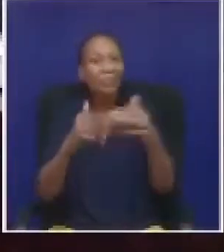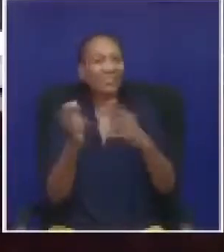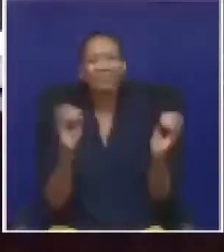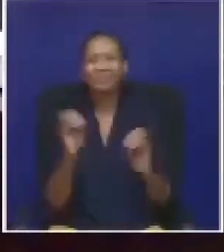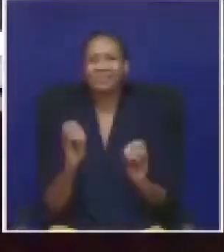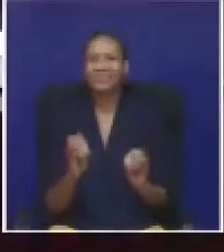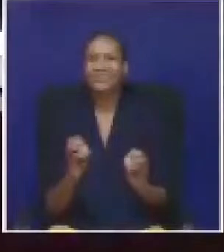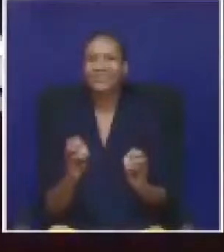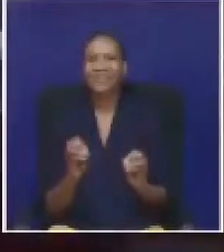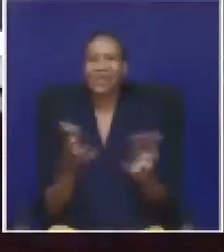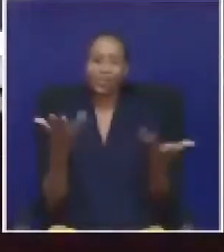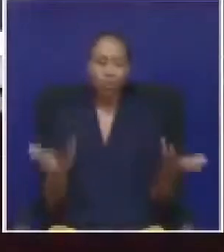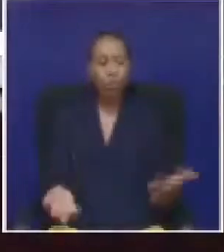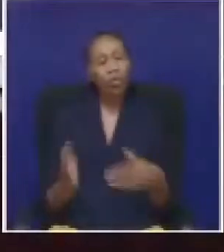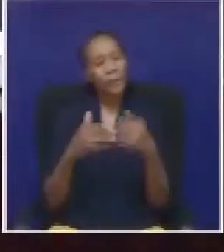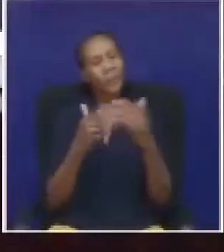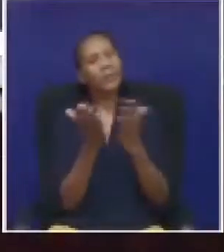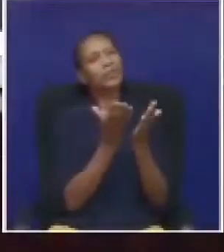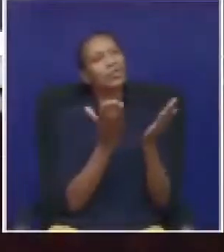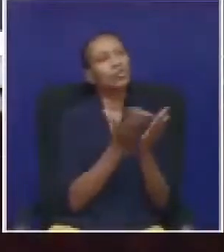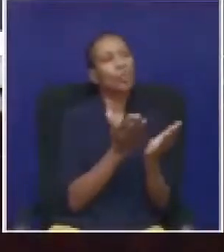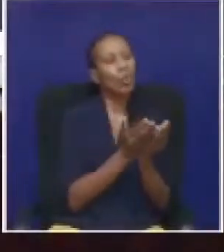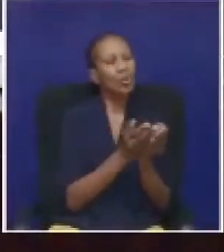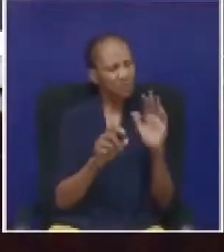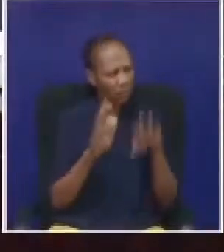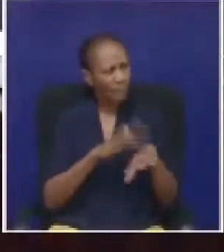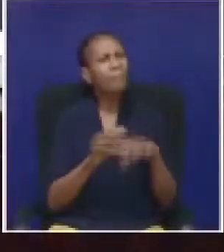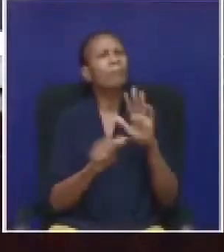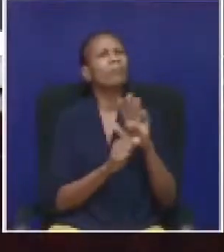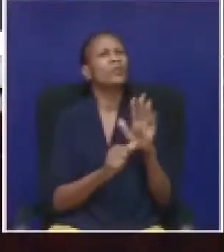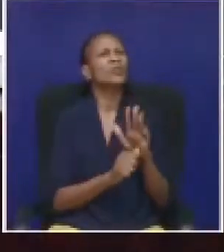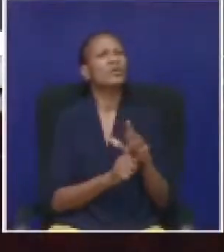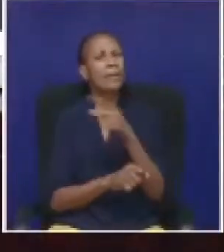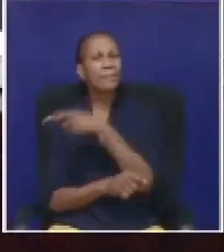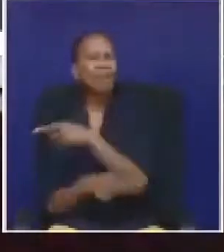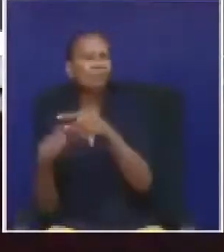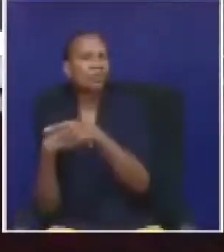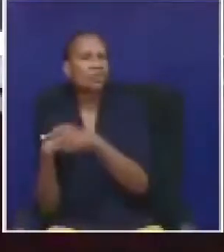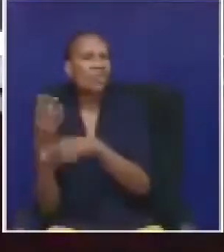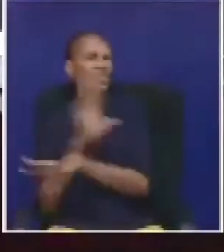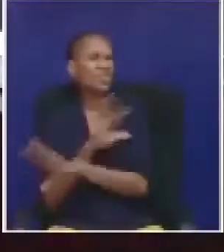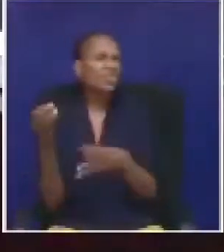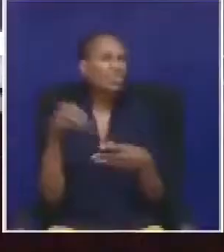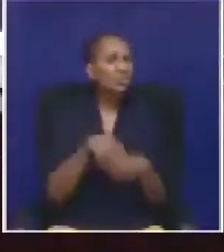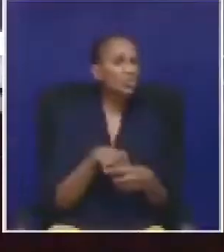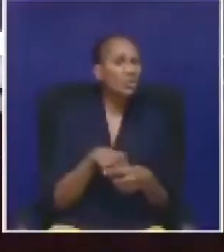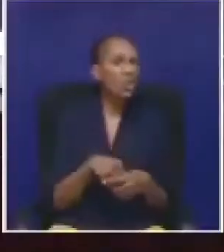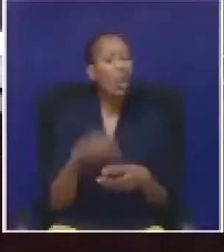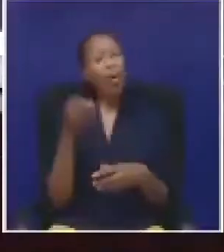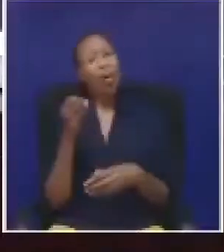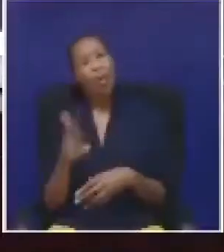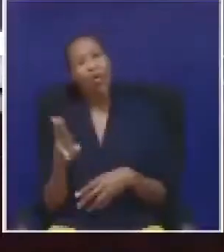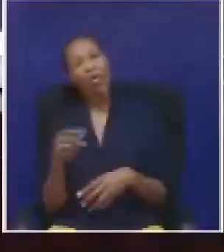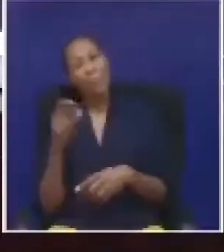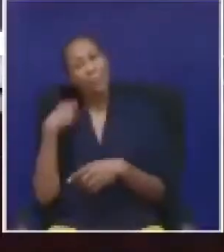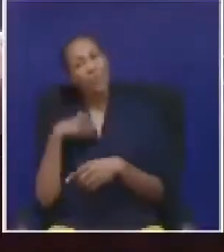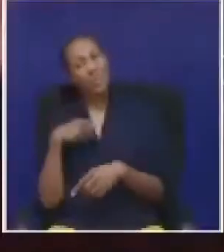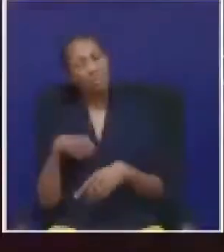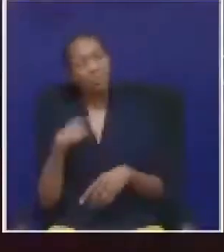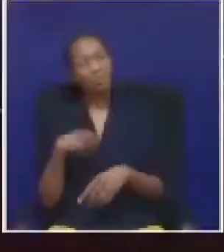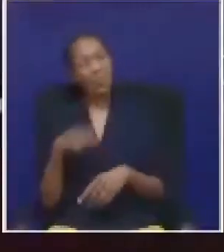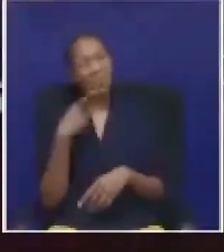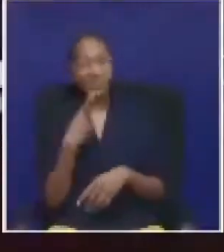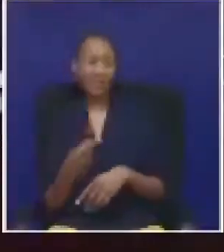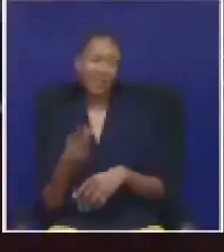that building a school was a priority, so we have not budgeted for that. Or we can't bring water into that